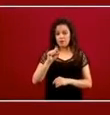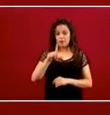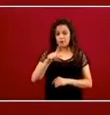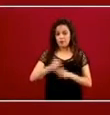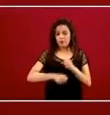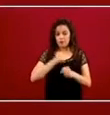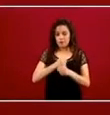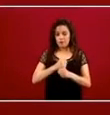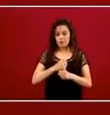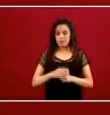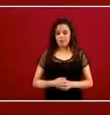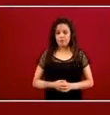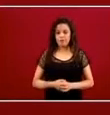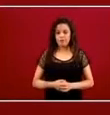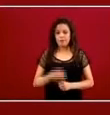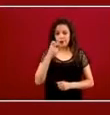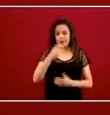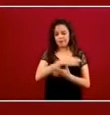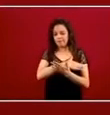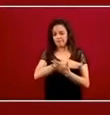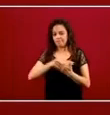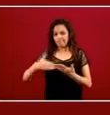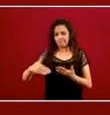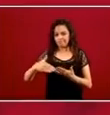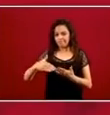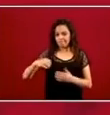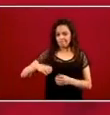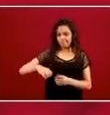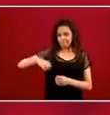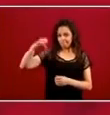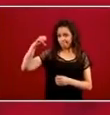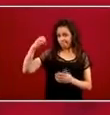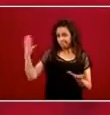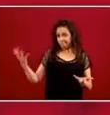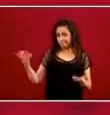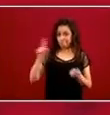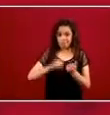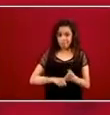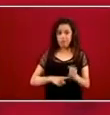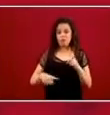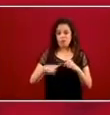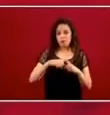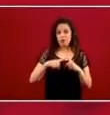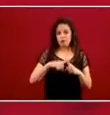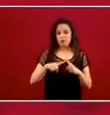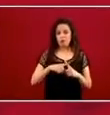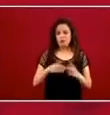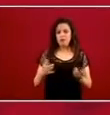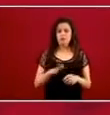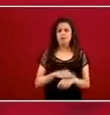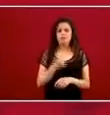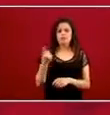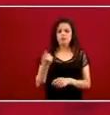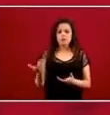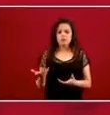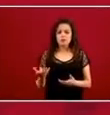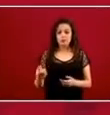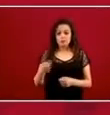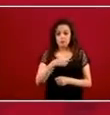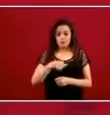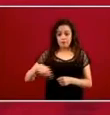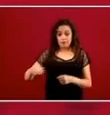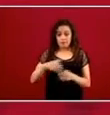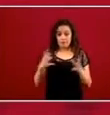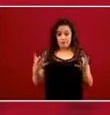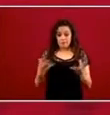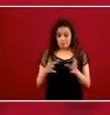under 27. That is the average. So that is a positive thing because we